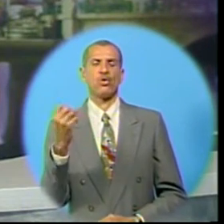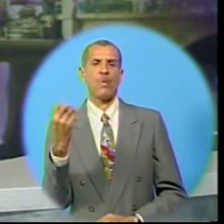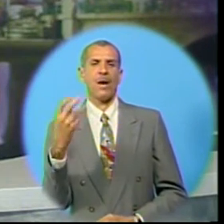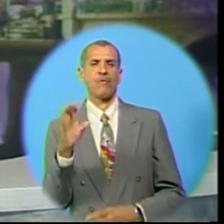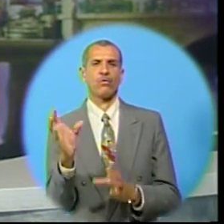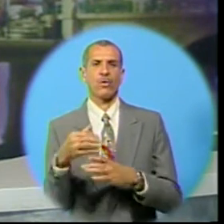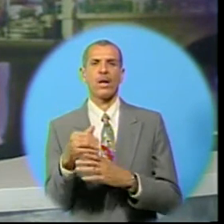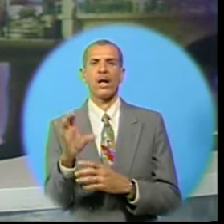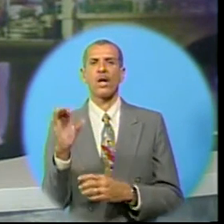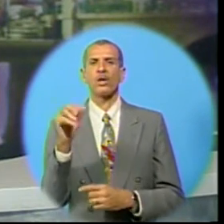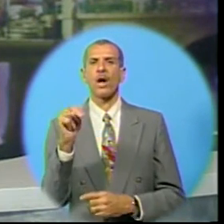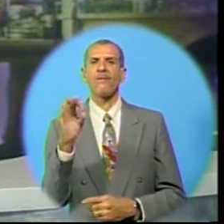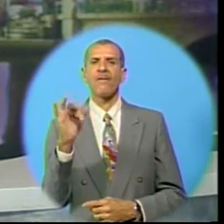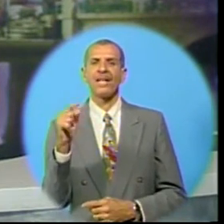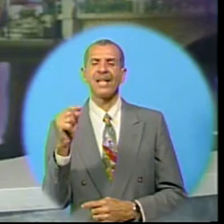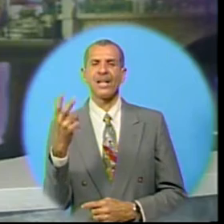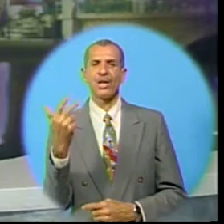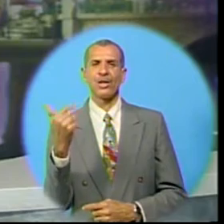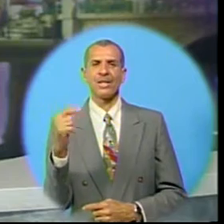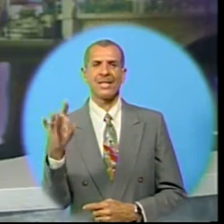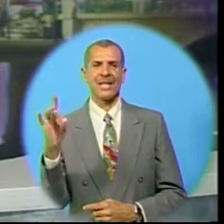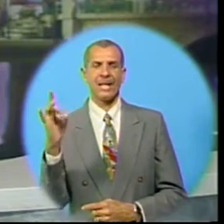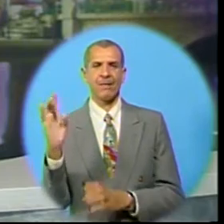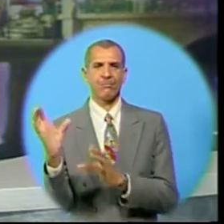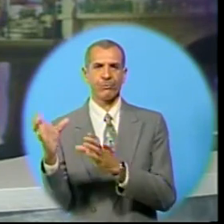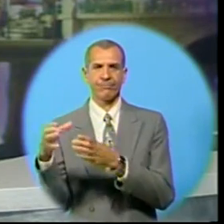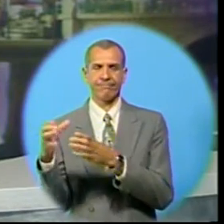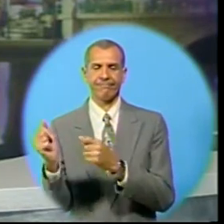and Confetti in the 13 to 18 category.